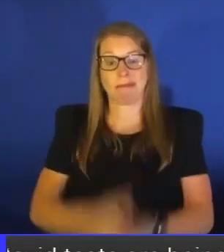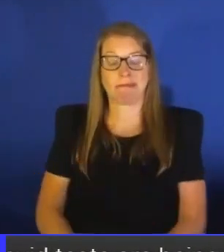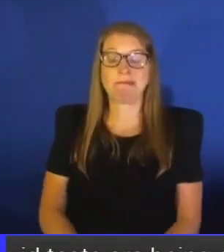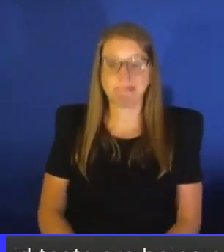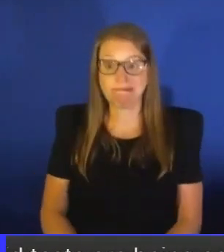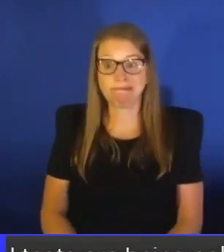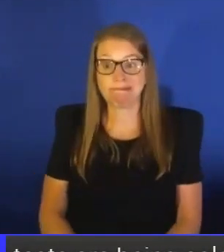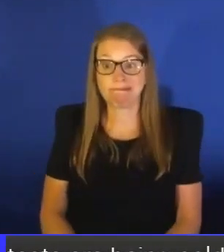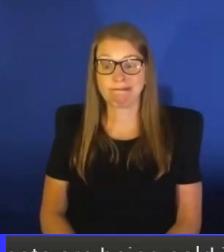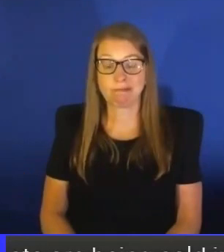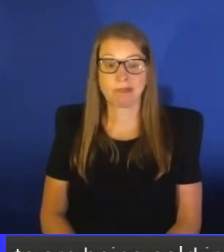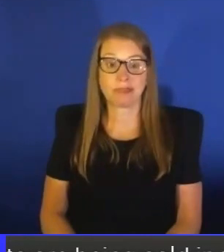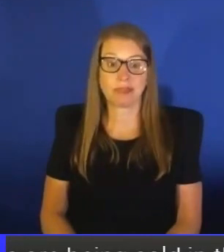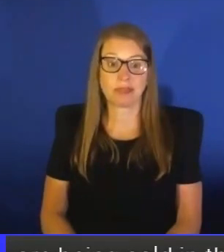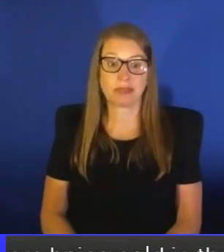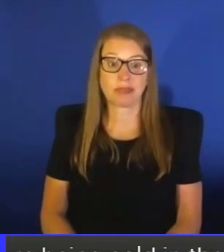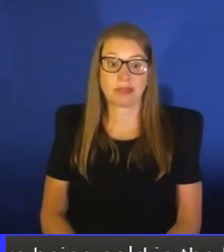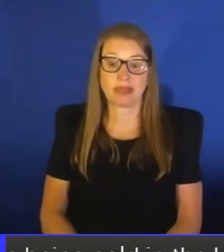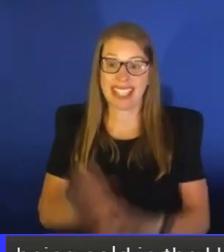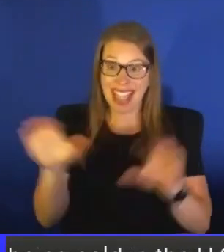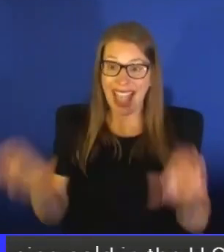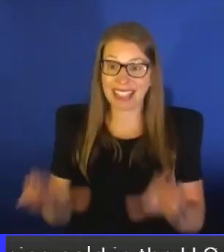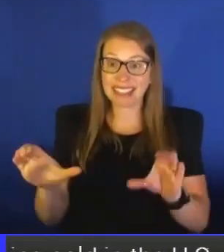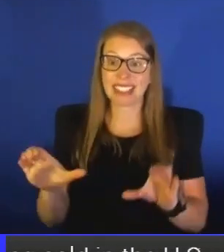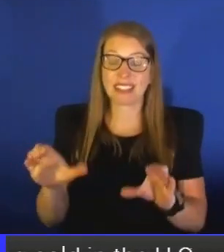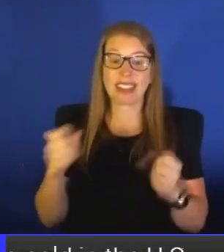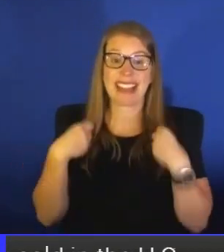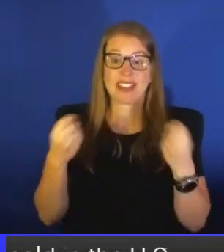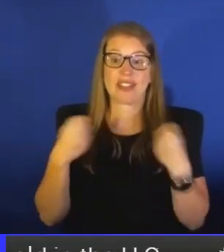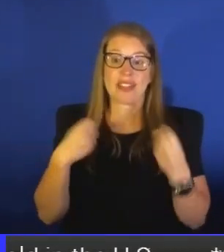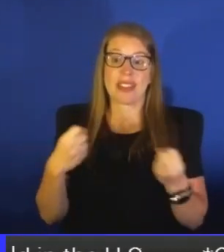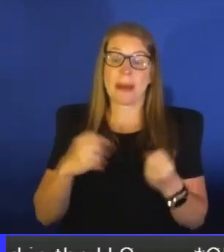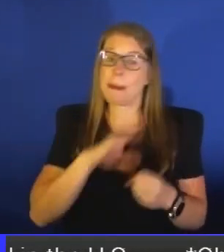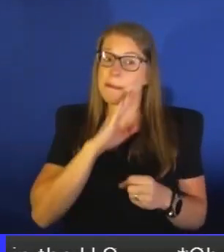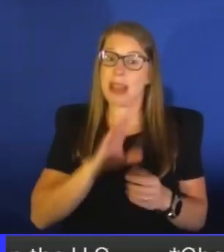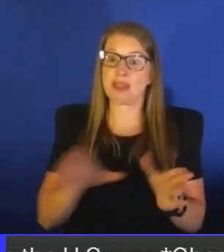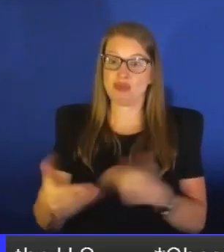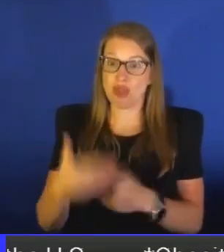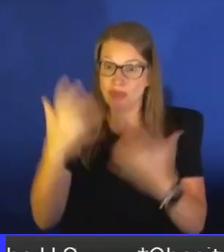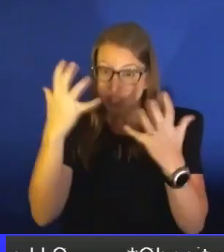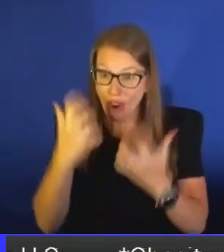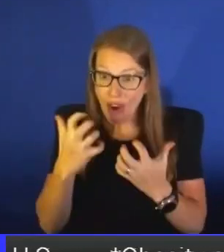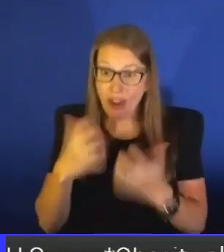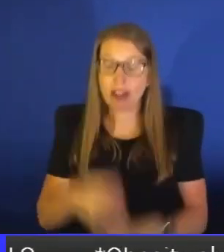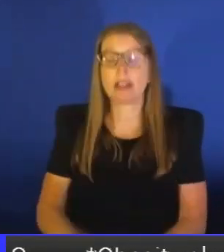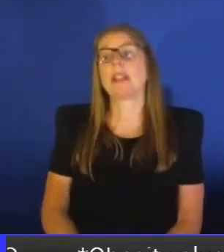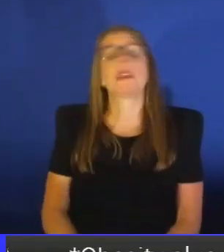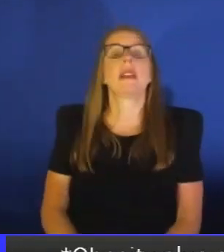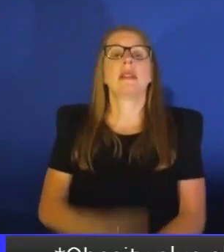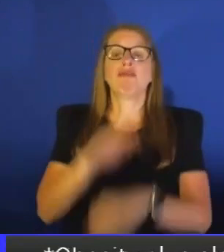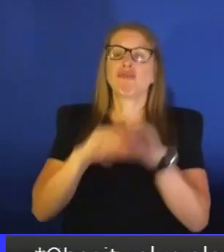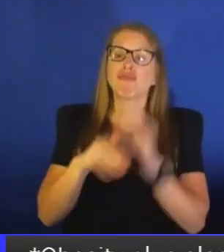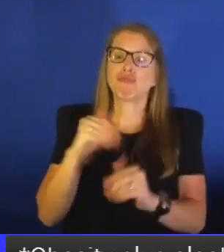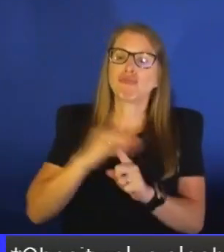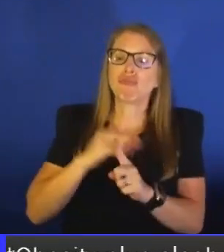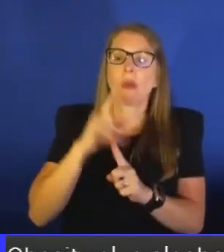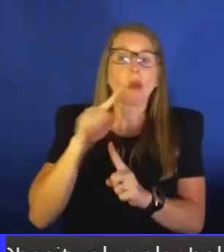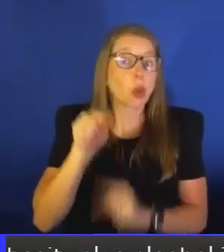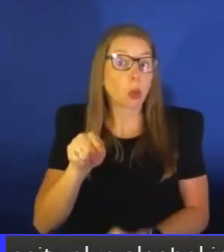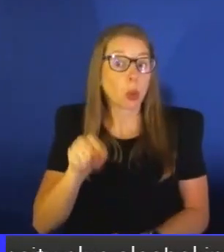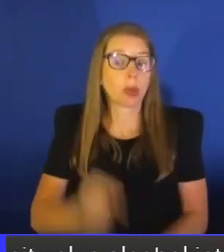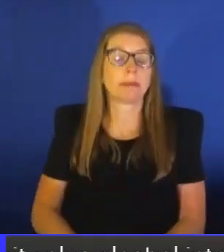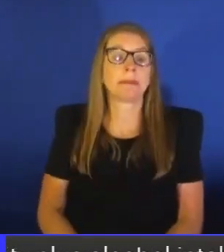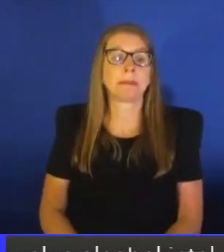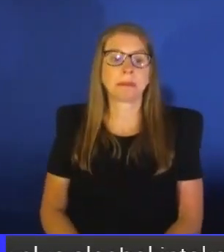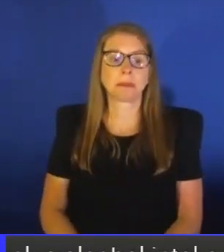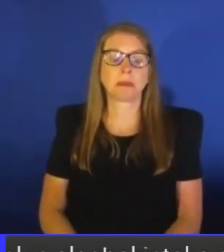Keep your active exercise. Like I said, the bedroom dark, comfortable temperature for you, and don't